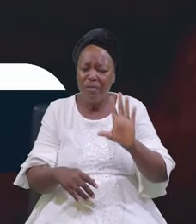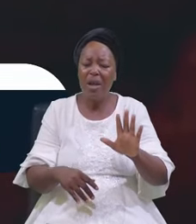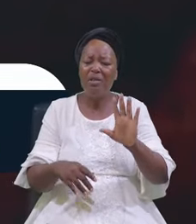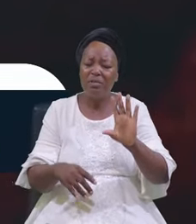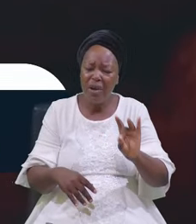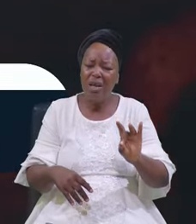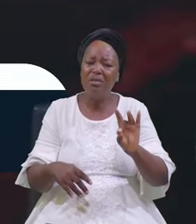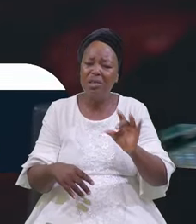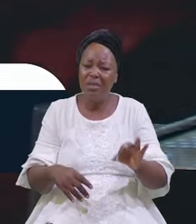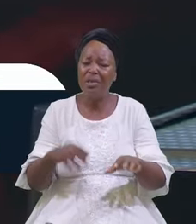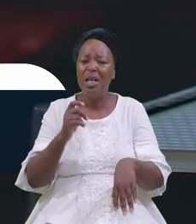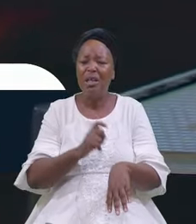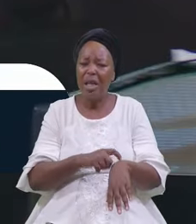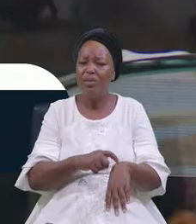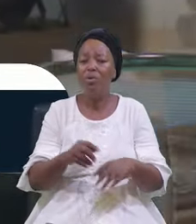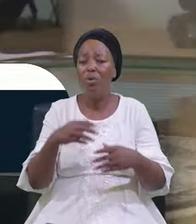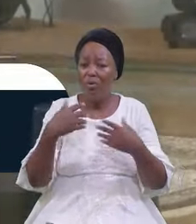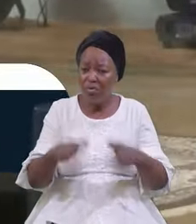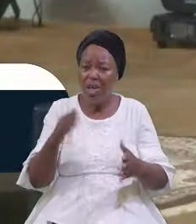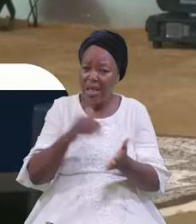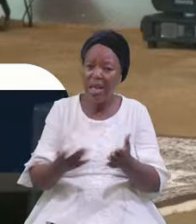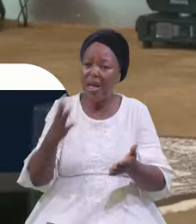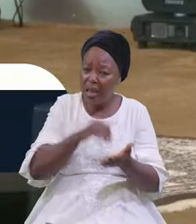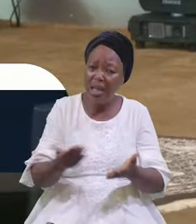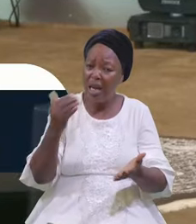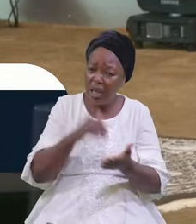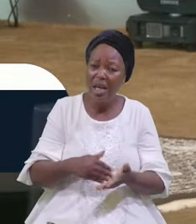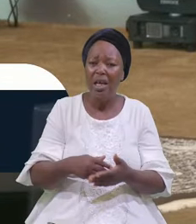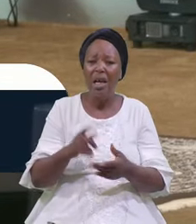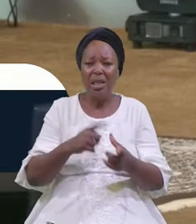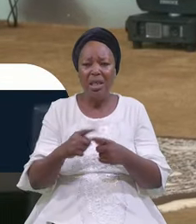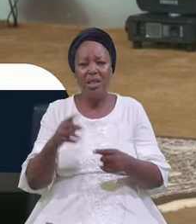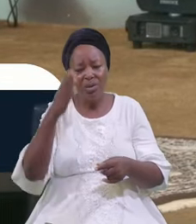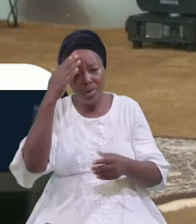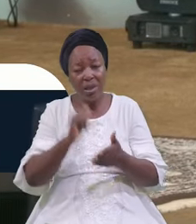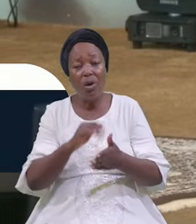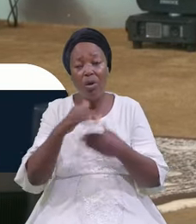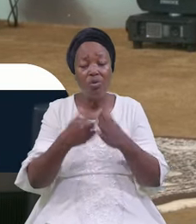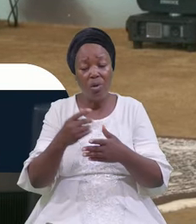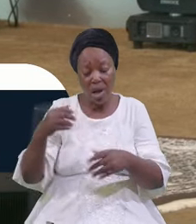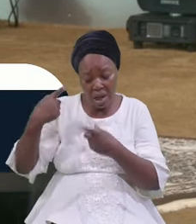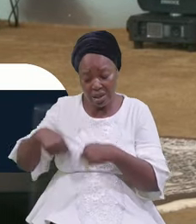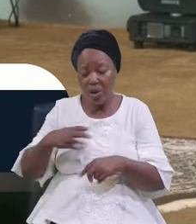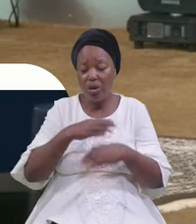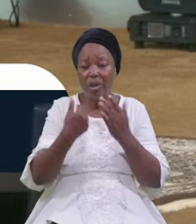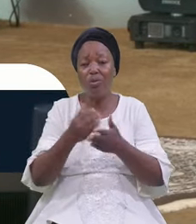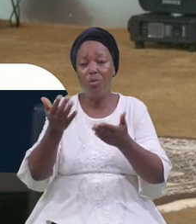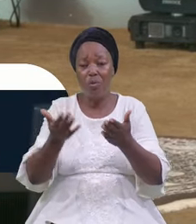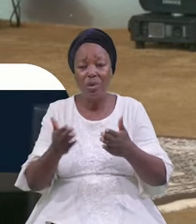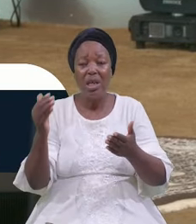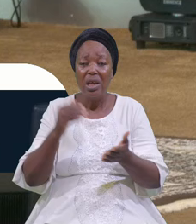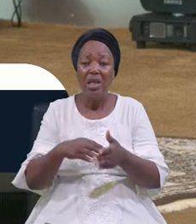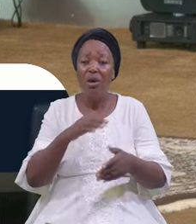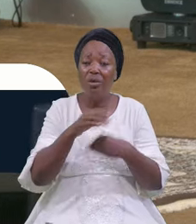over, because he knows that, you know, here you are. All you want is, once again, all the blessings he has given